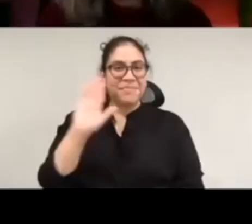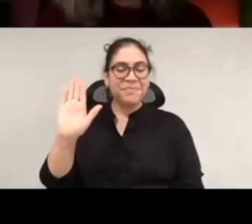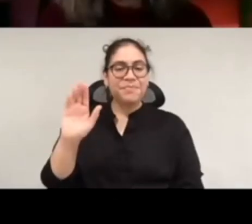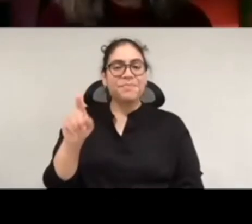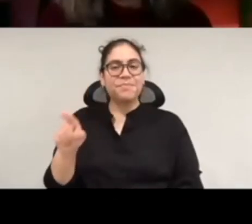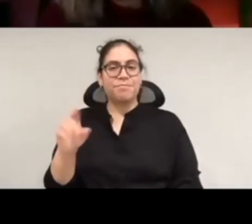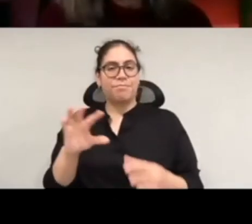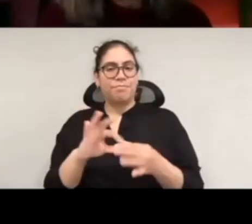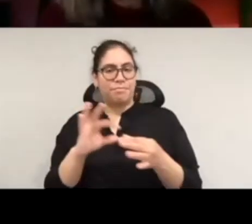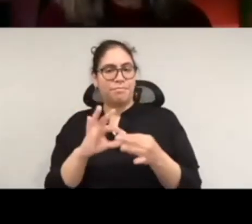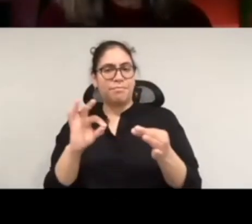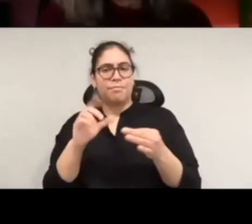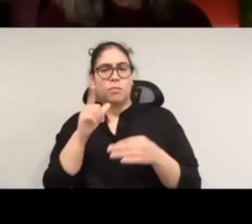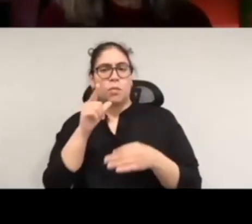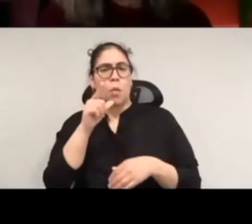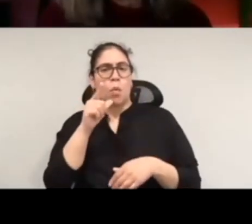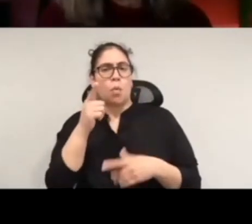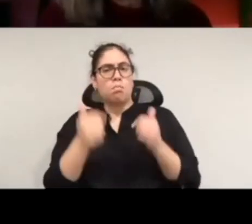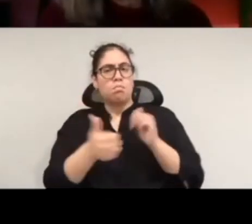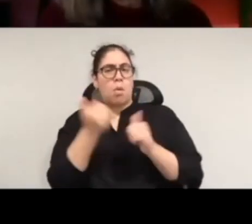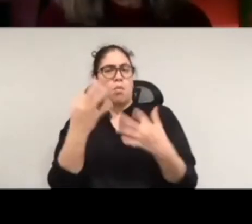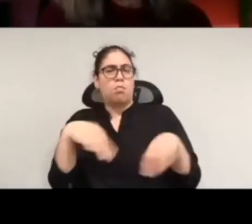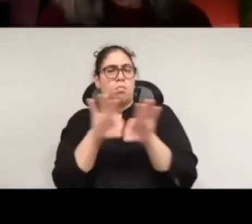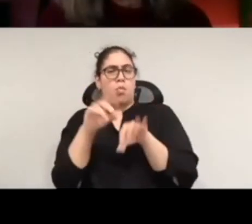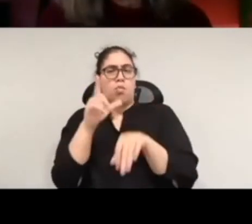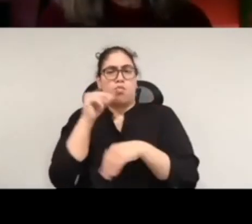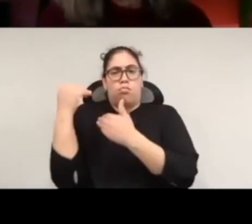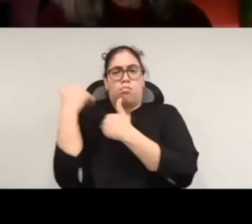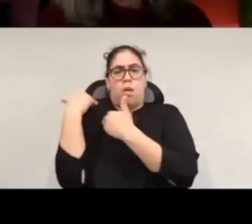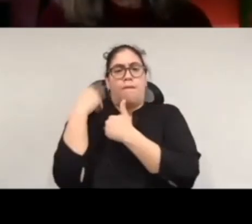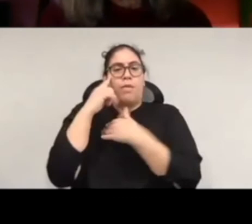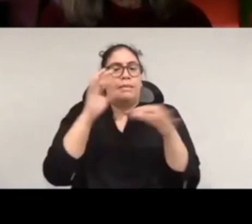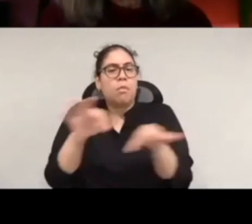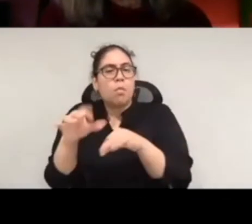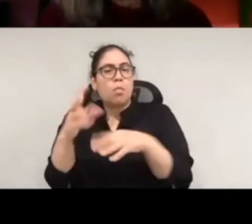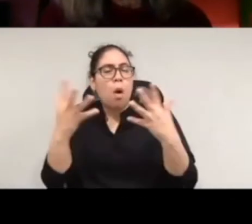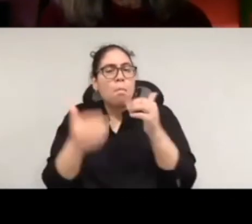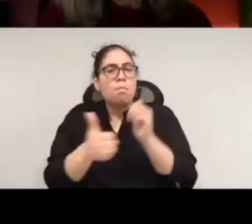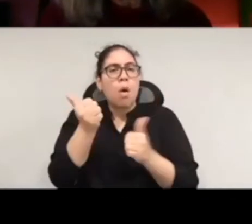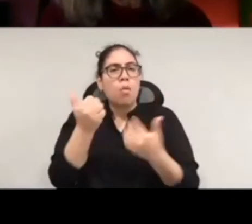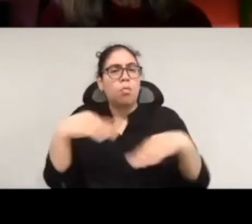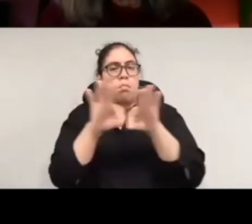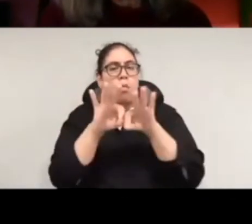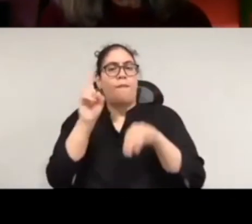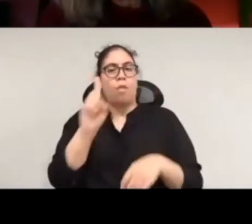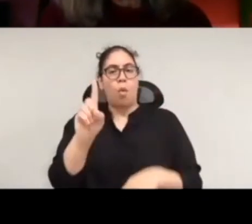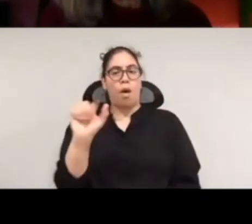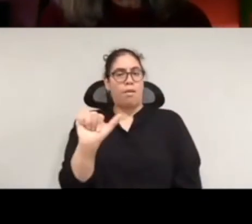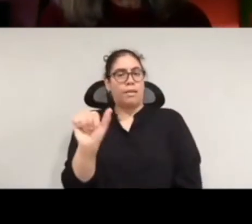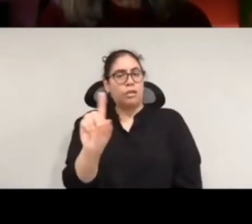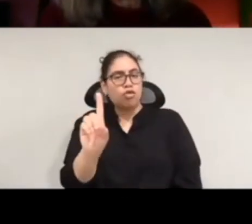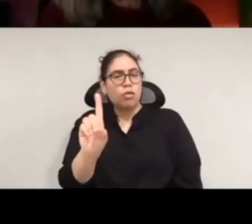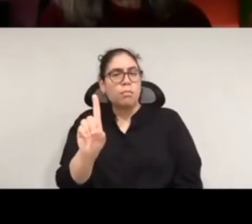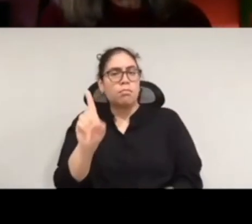audio description to draw attention to and not? How do voice artists, directors, and writers collaborate?